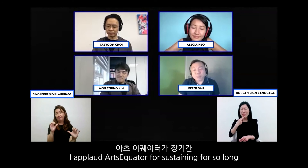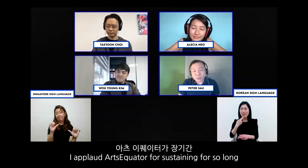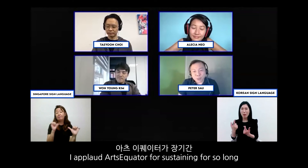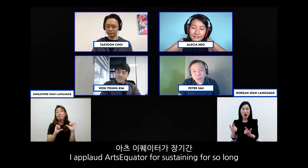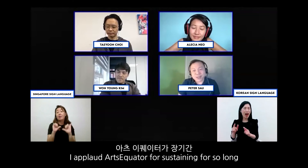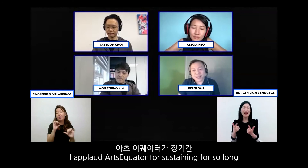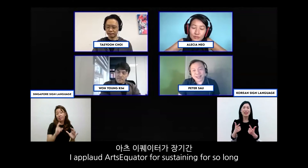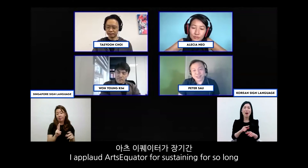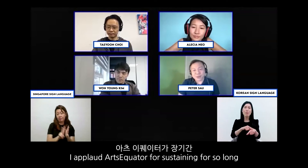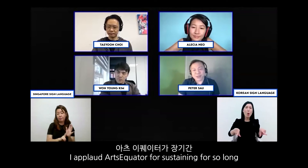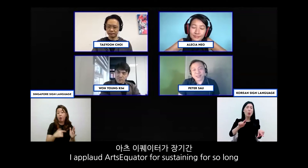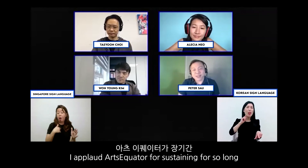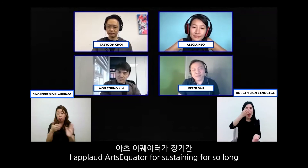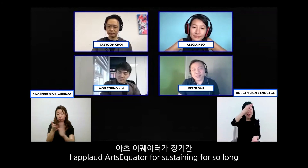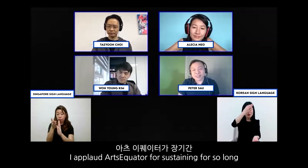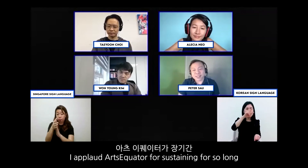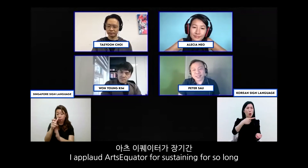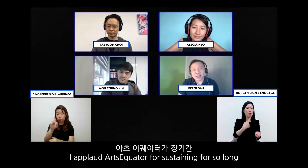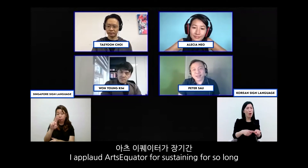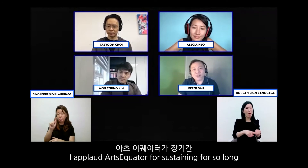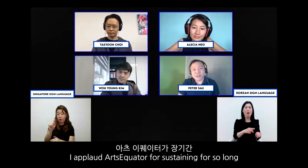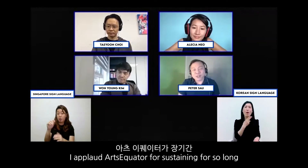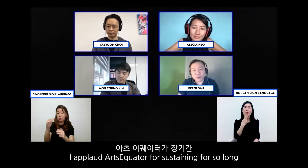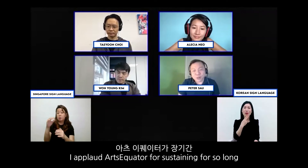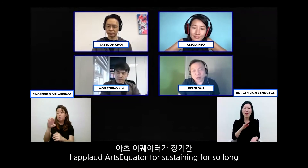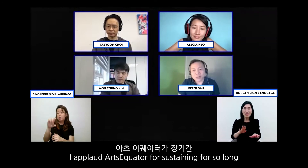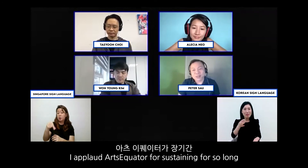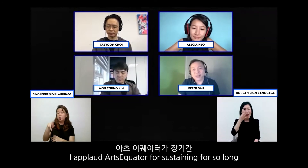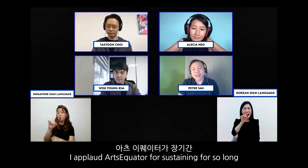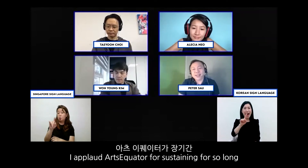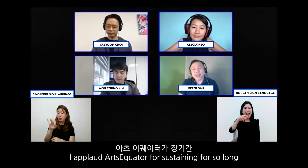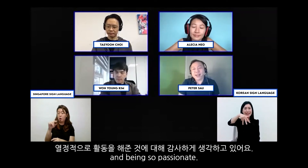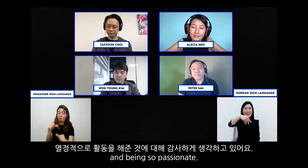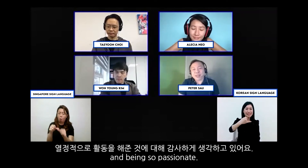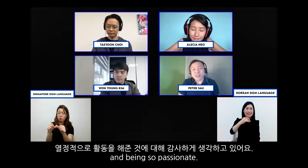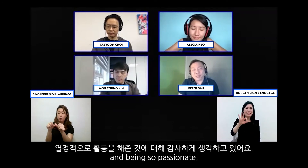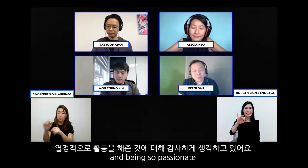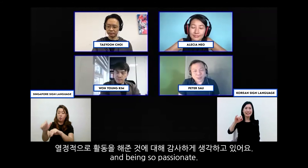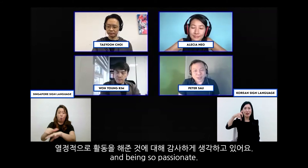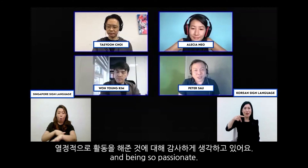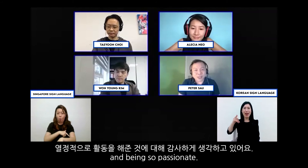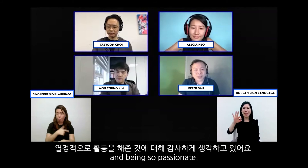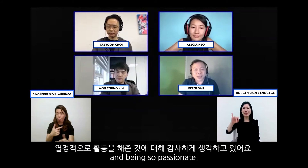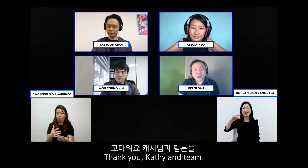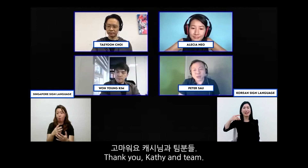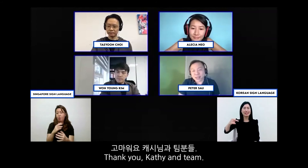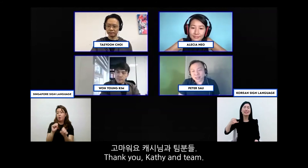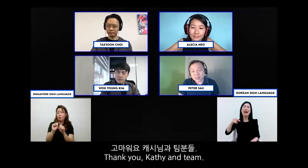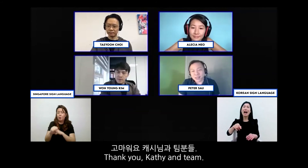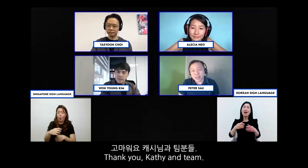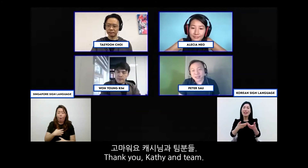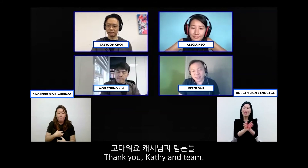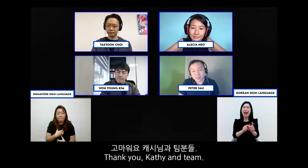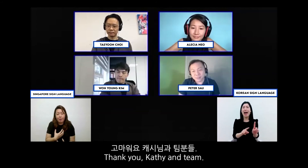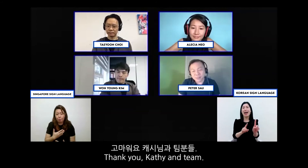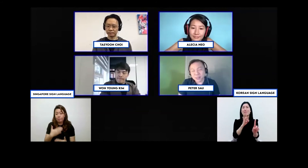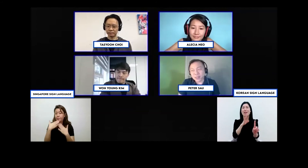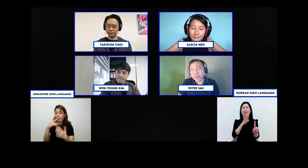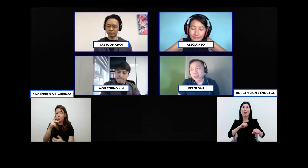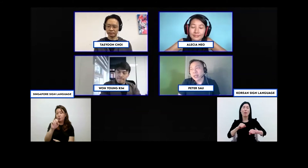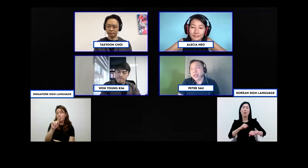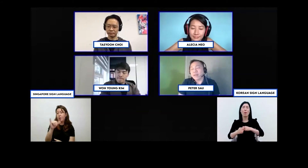I applaud ArtsEquator for sustaining for so long and being so passionate. Thank you, Kathy and